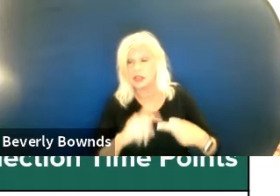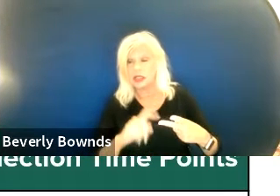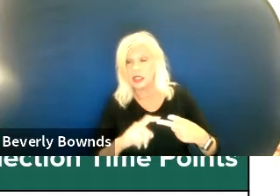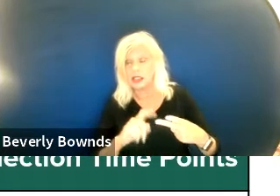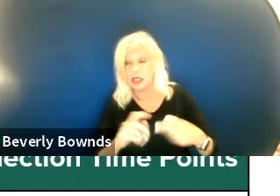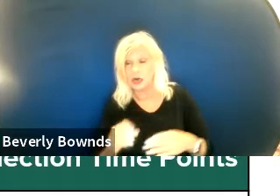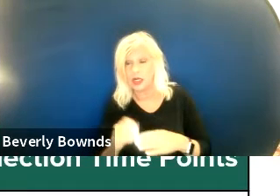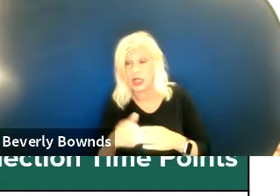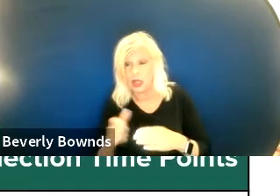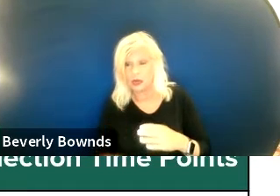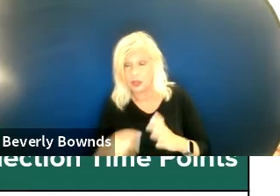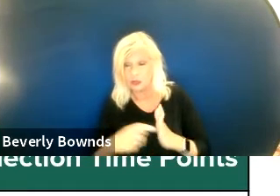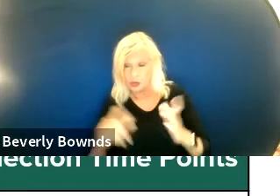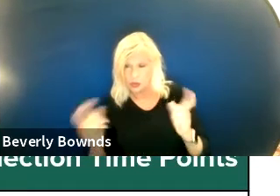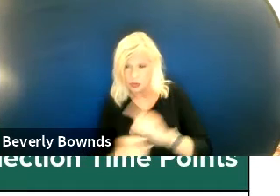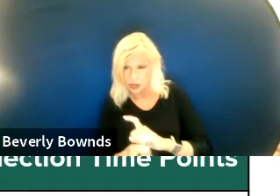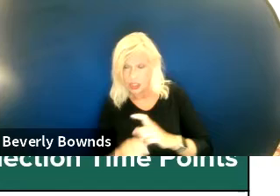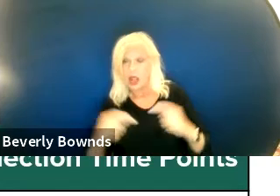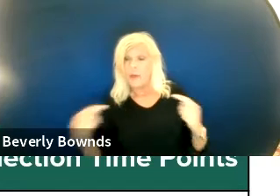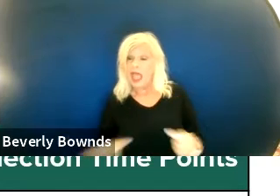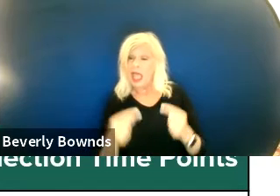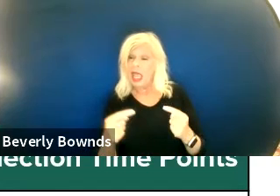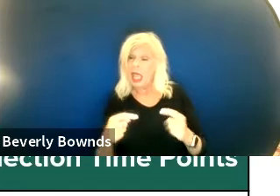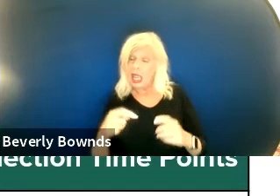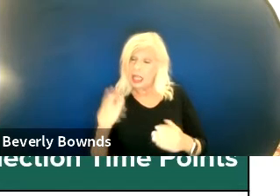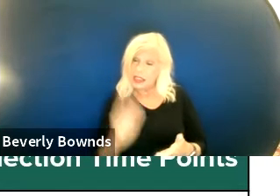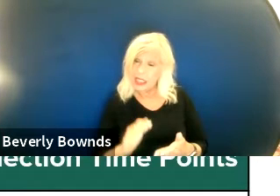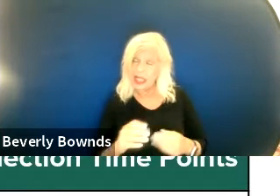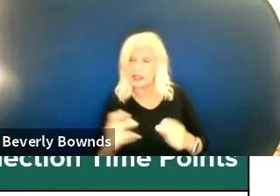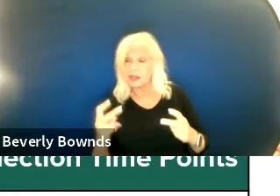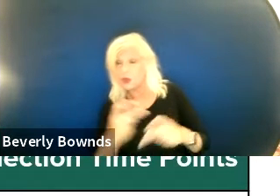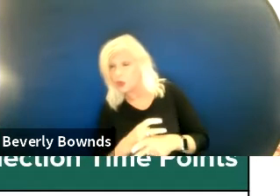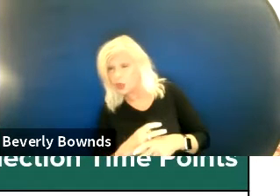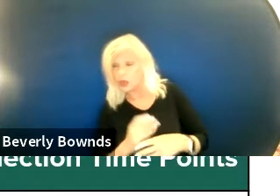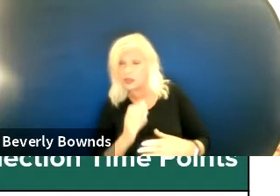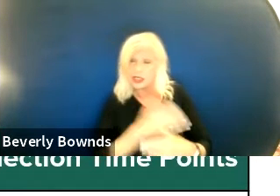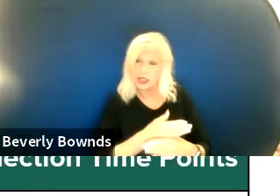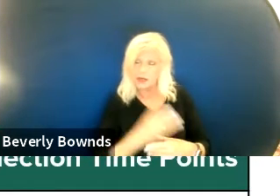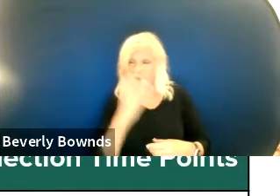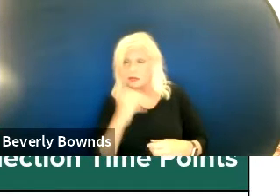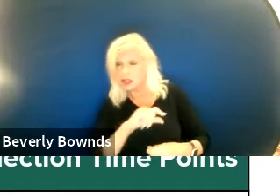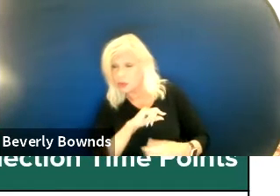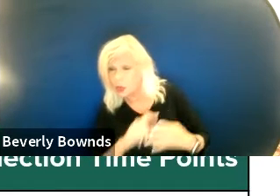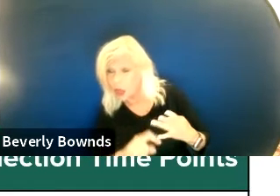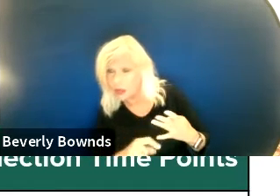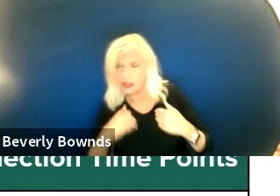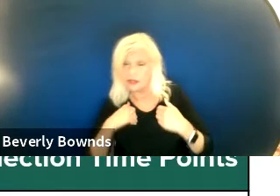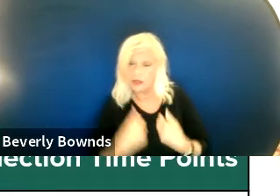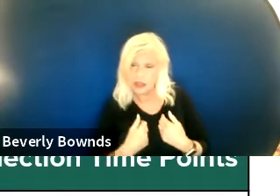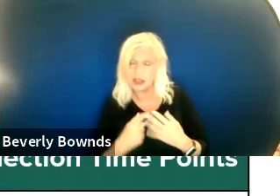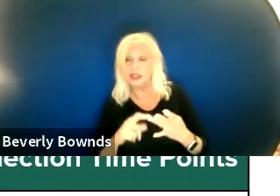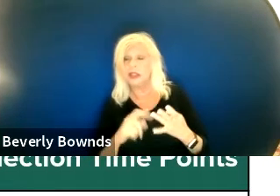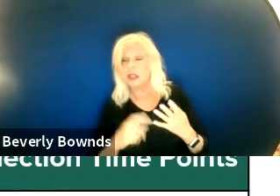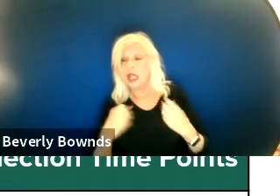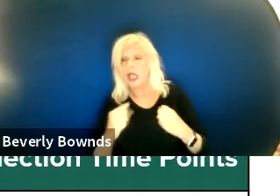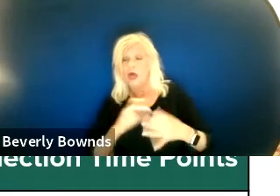include change in pain intensity, pain interference, sleep quality, fatigue,